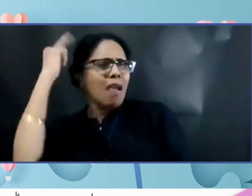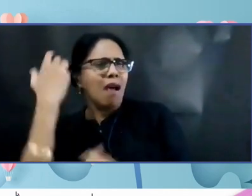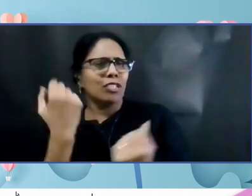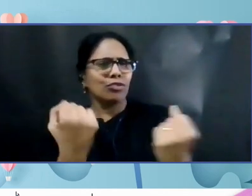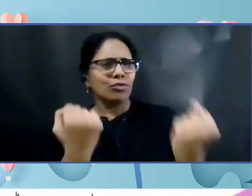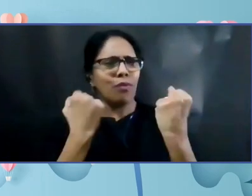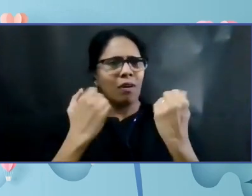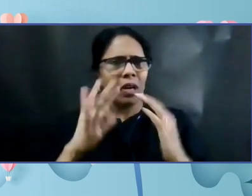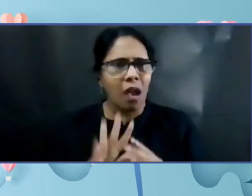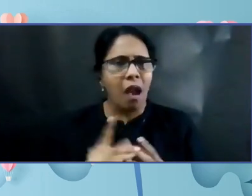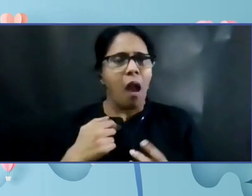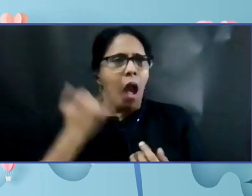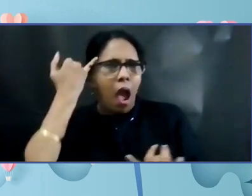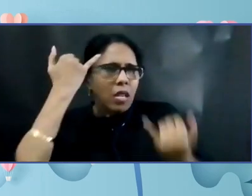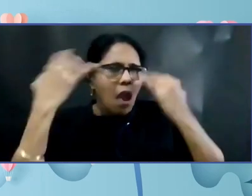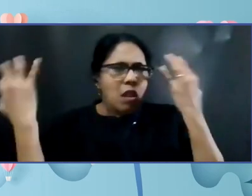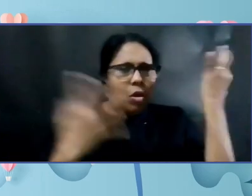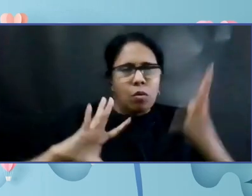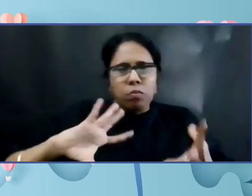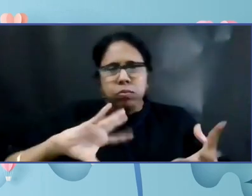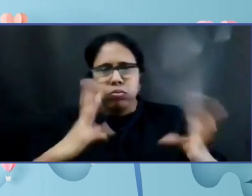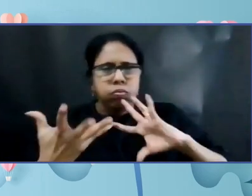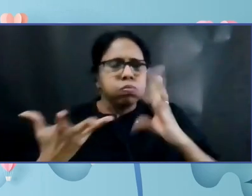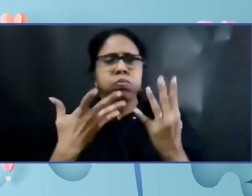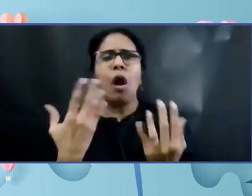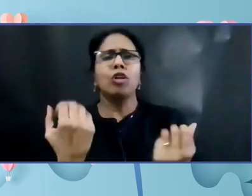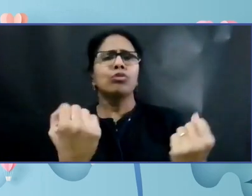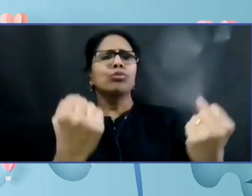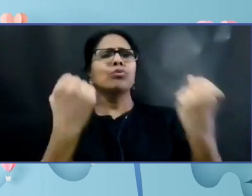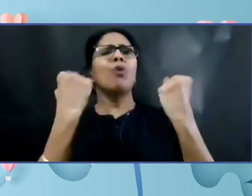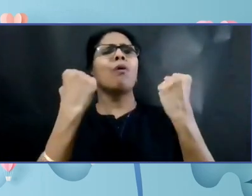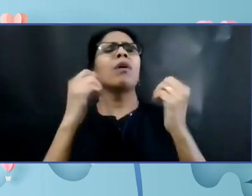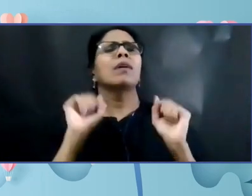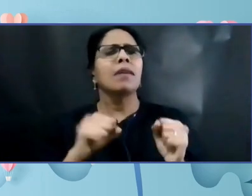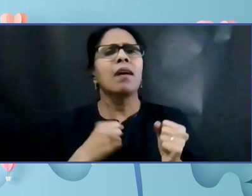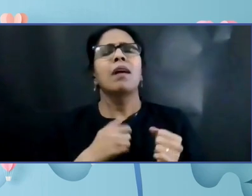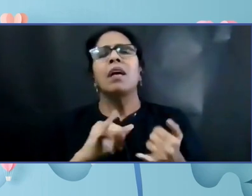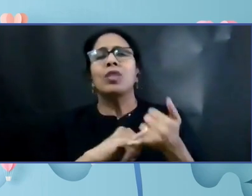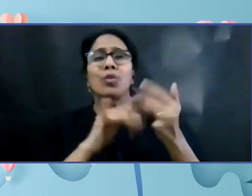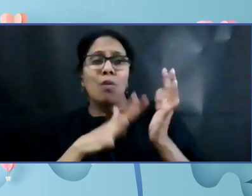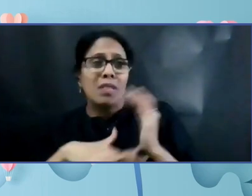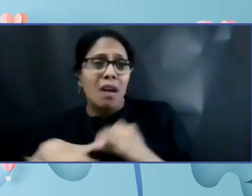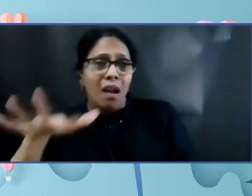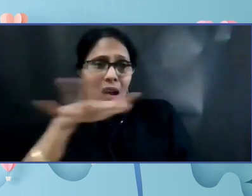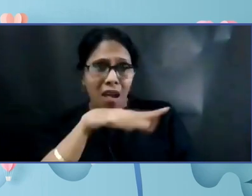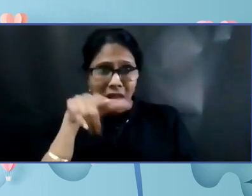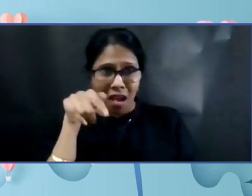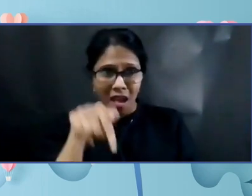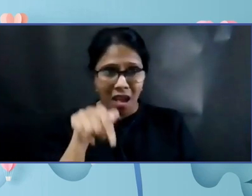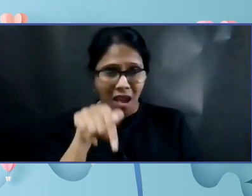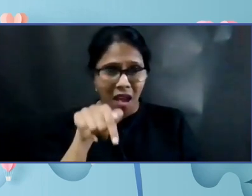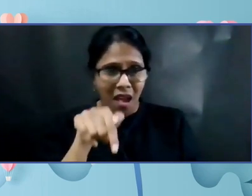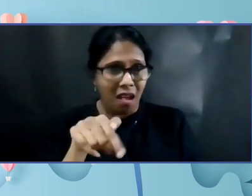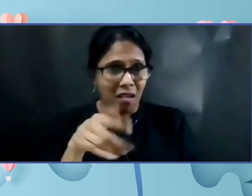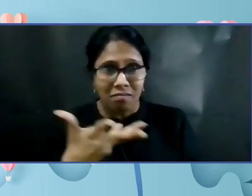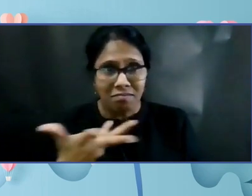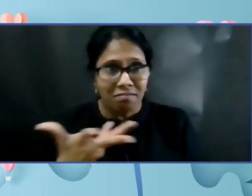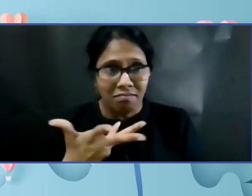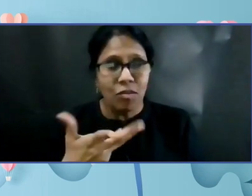Our creations are strong. Society is lucky.